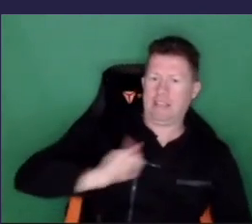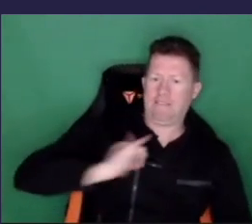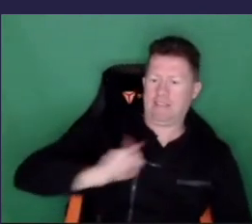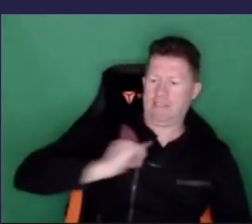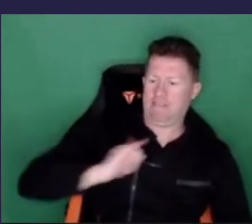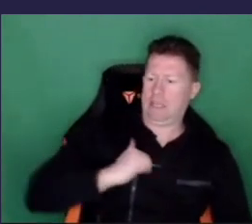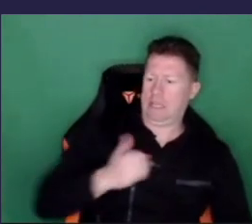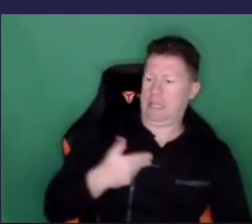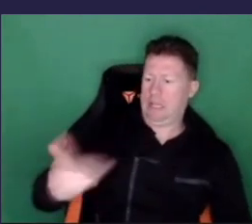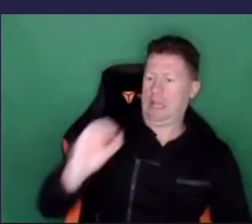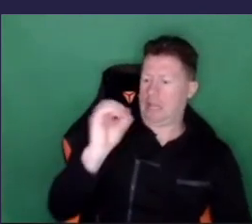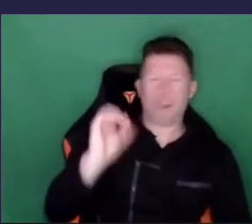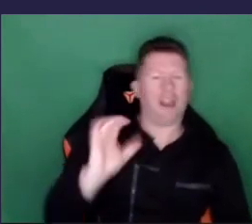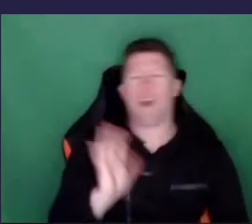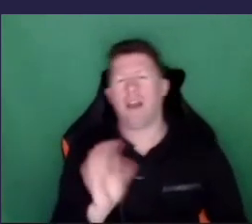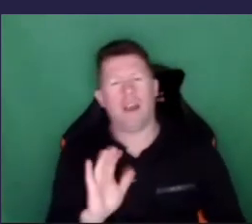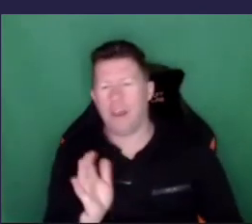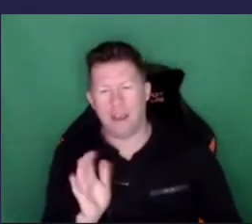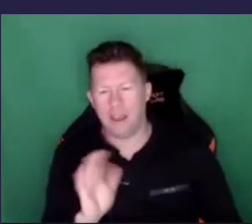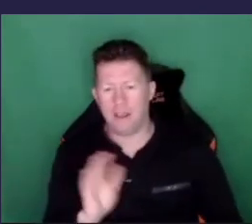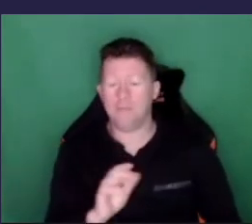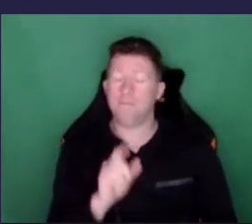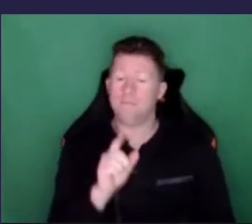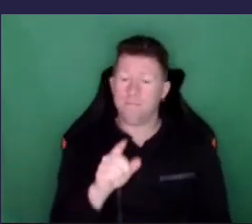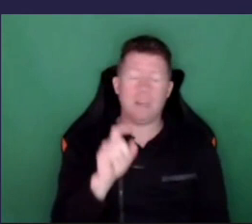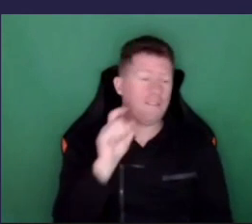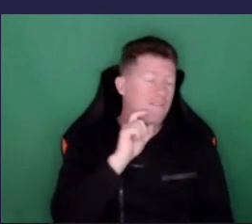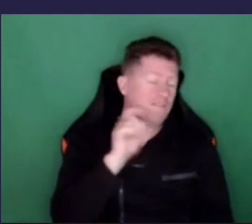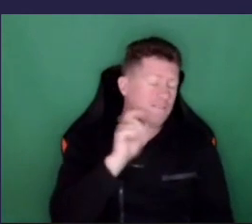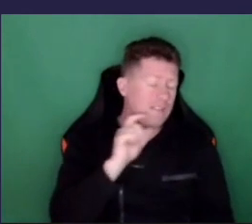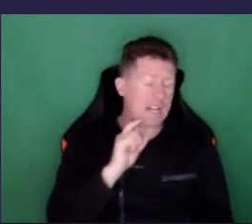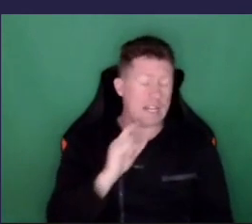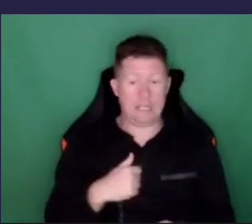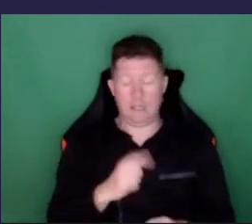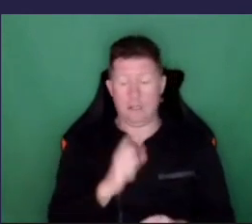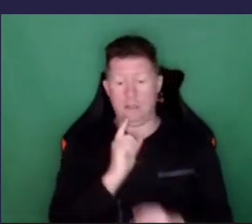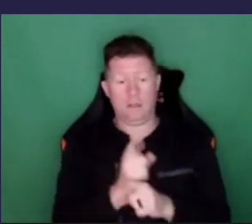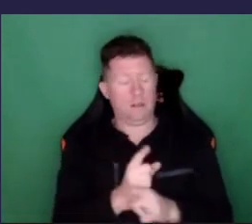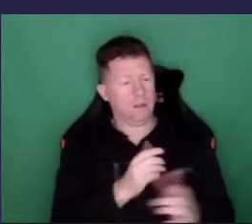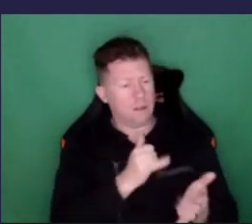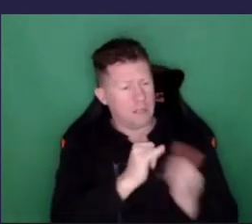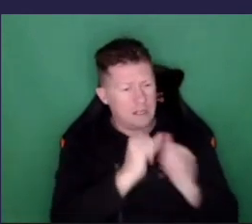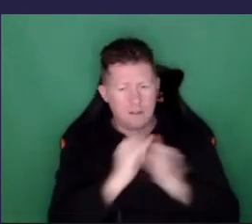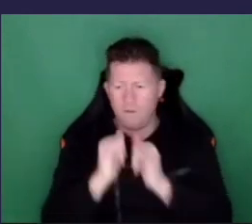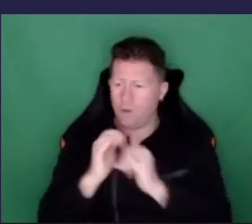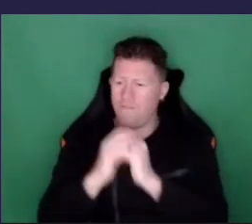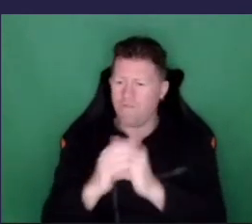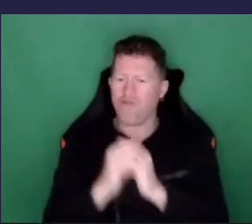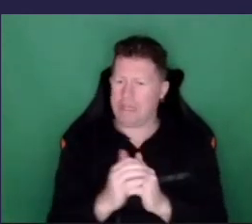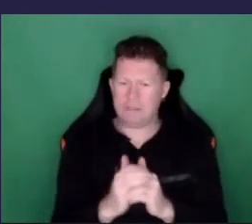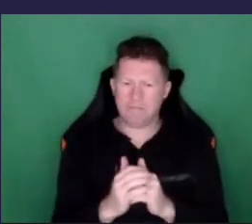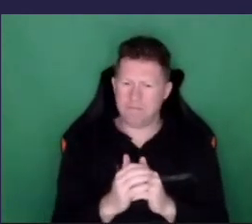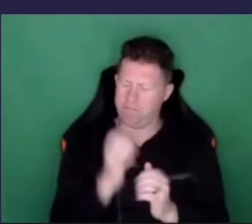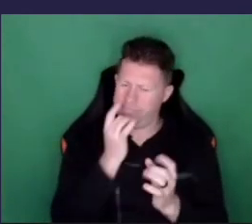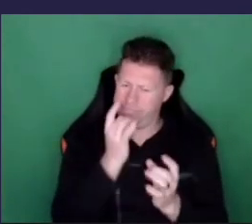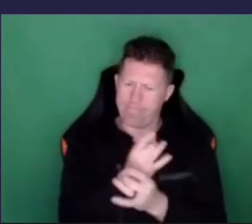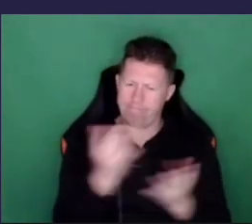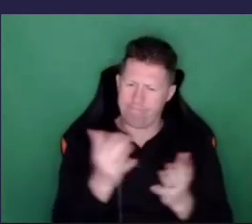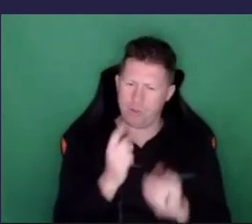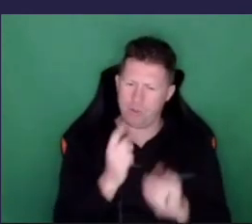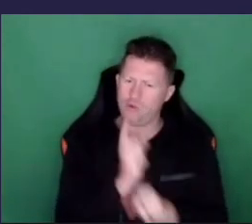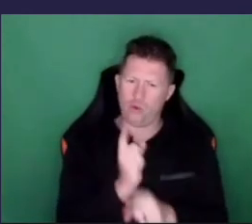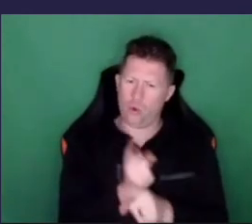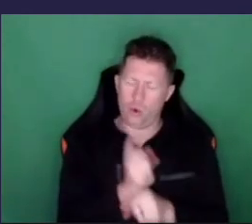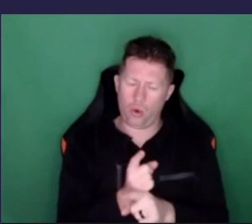However, when I've interviewed people about their friendships, they don't talk about that. They do acknowledge the